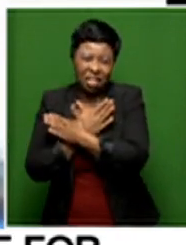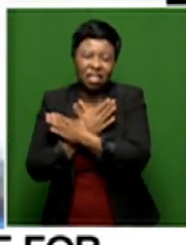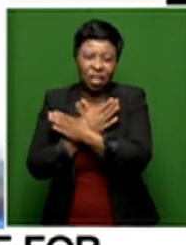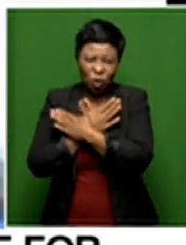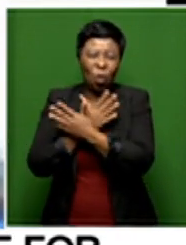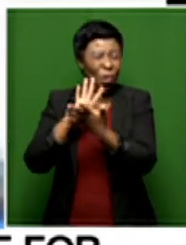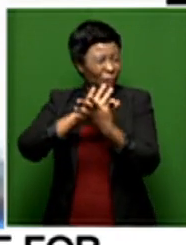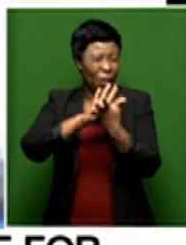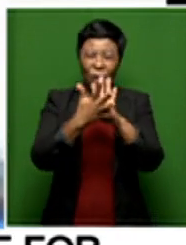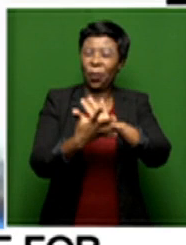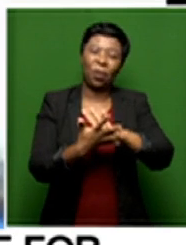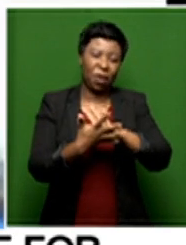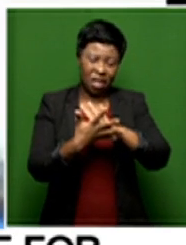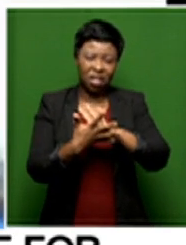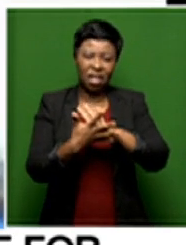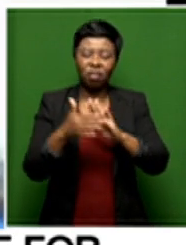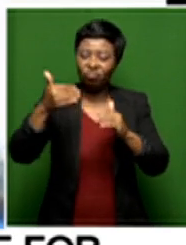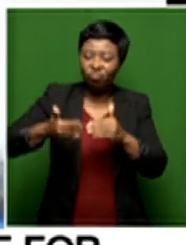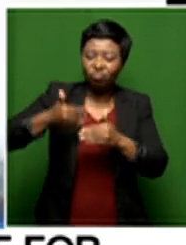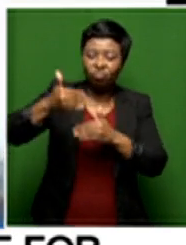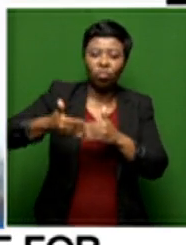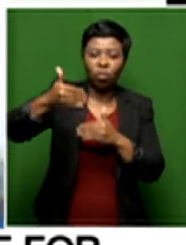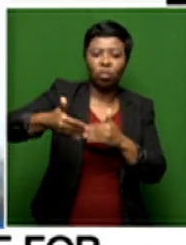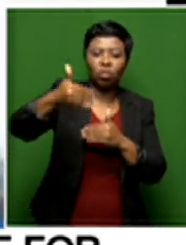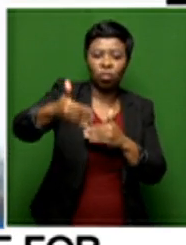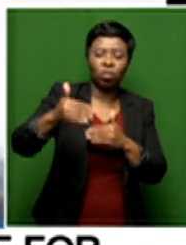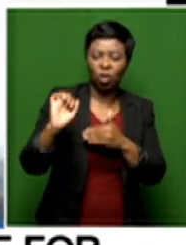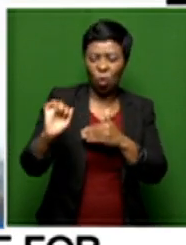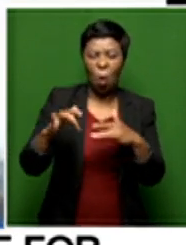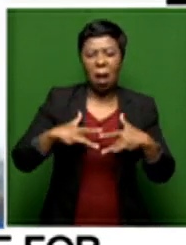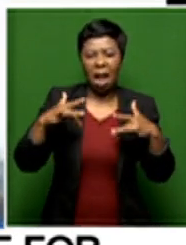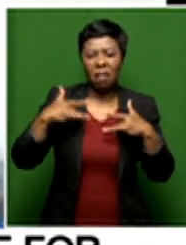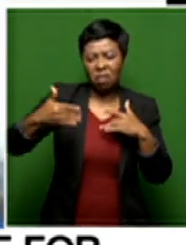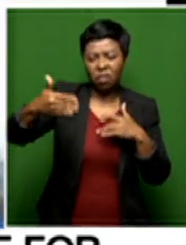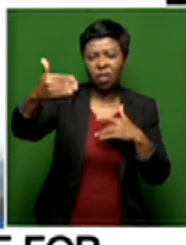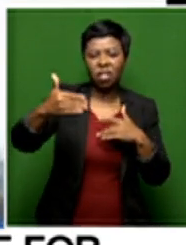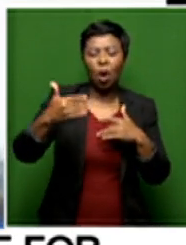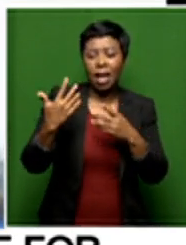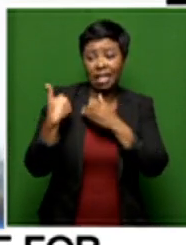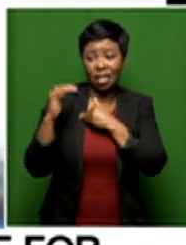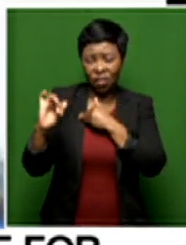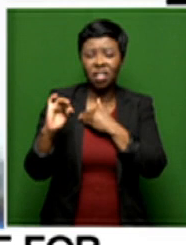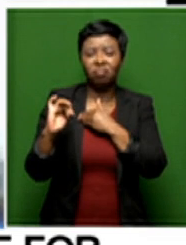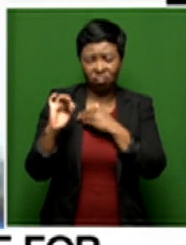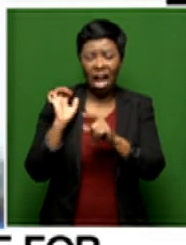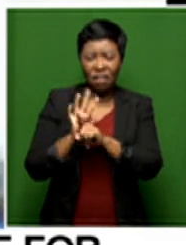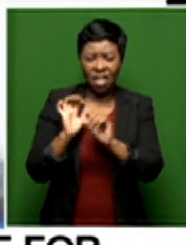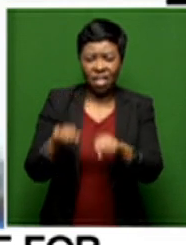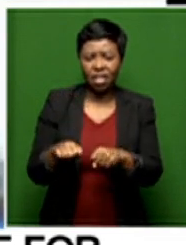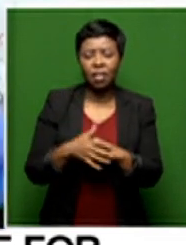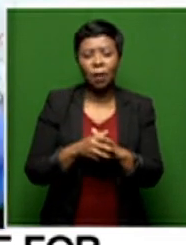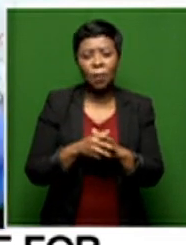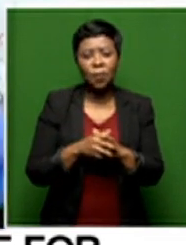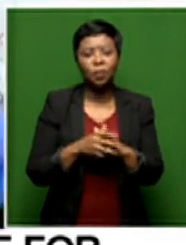does disrupt their rhythms and their visibility and their safety. And in a